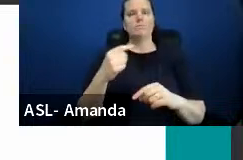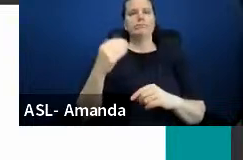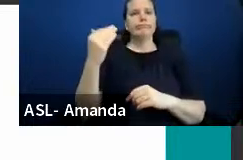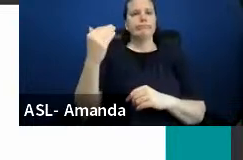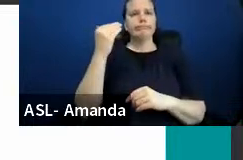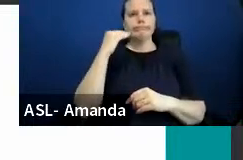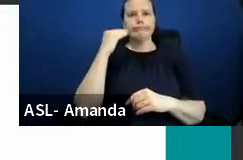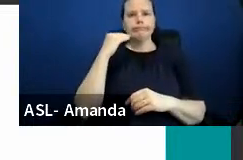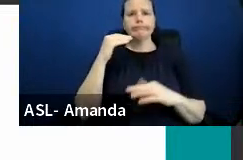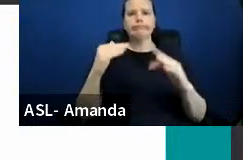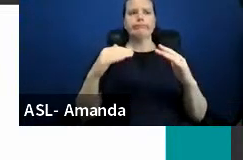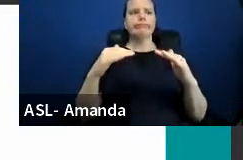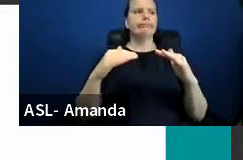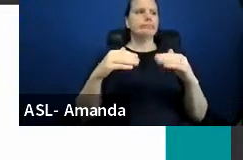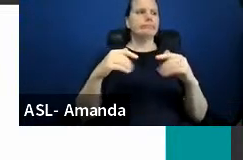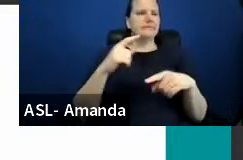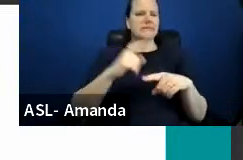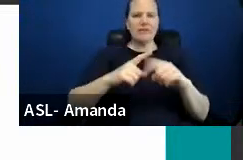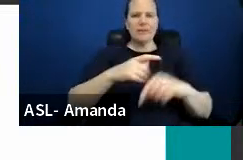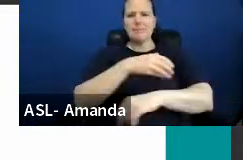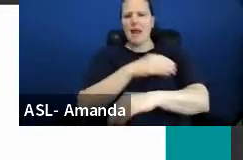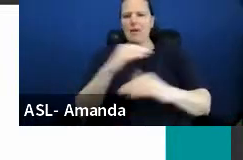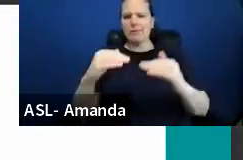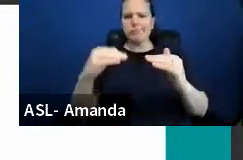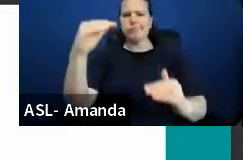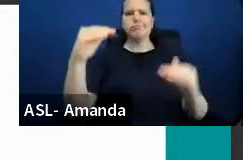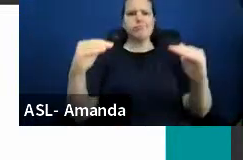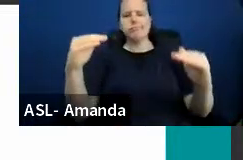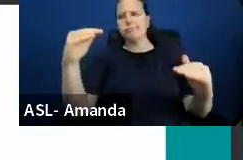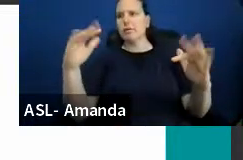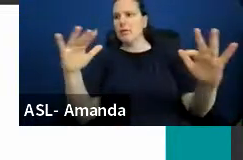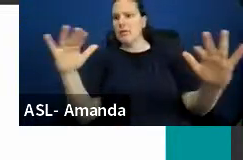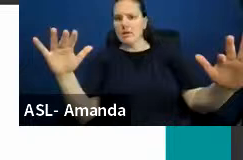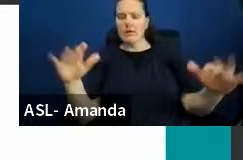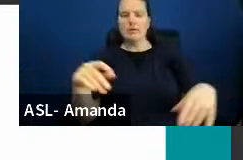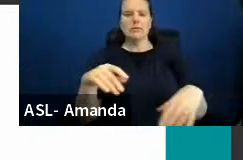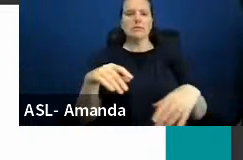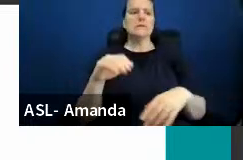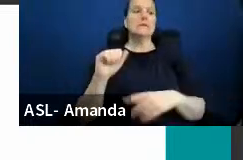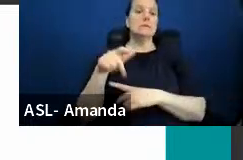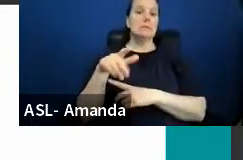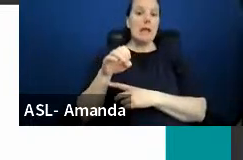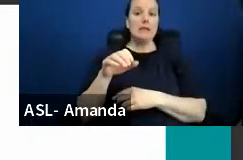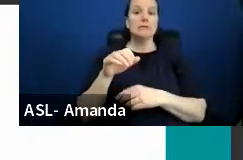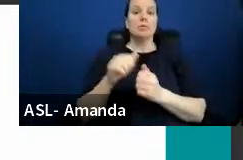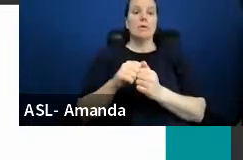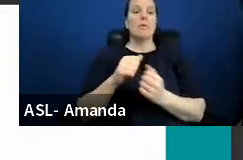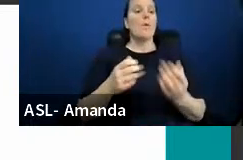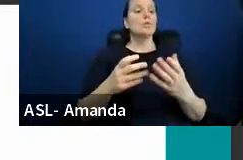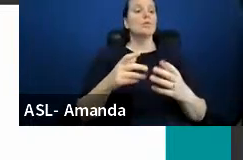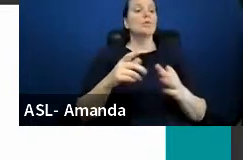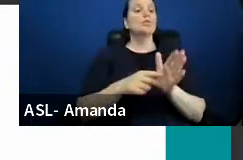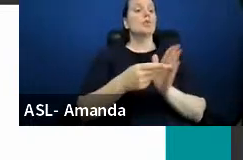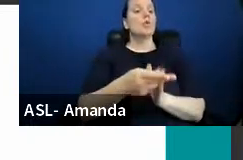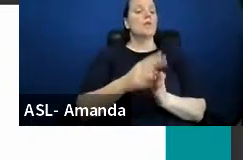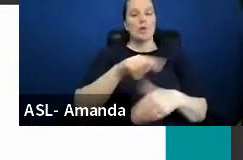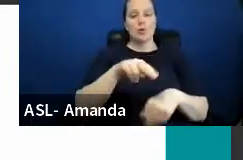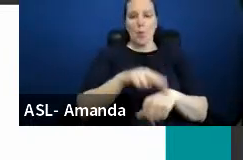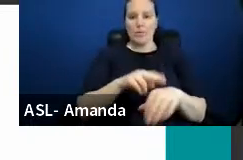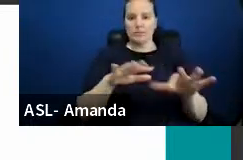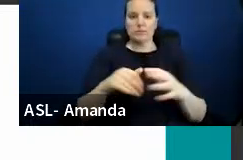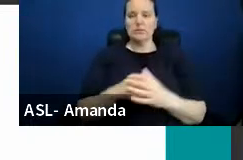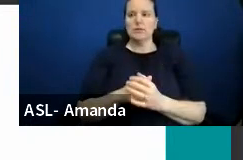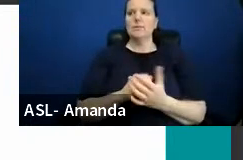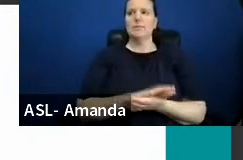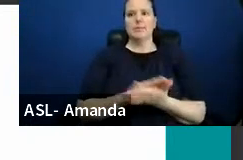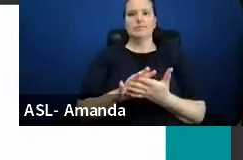power dynamics and strive to create a space that respects multiple truths and norms. Let's approach our interactions with kindness